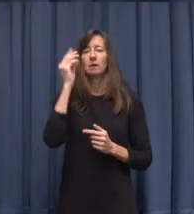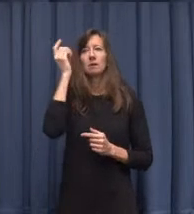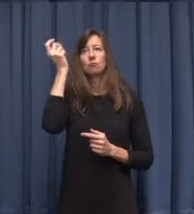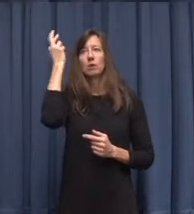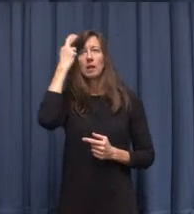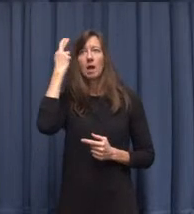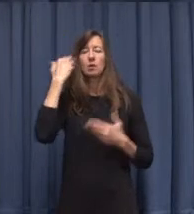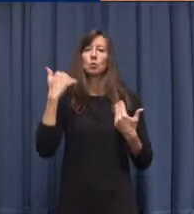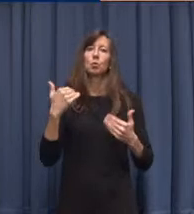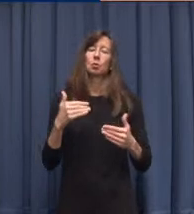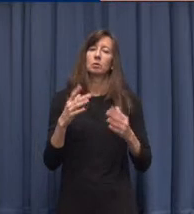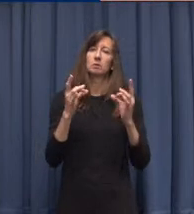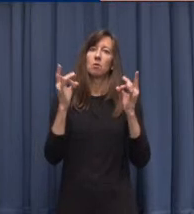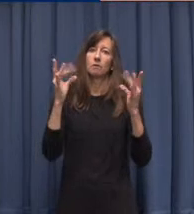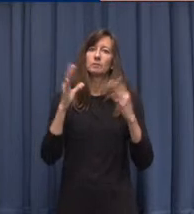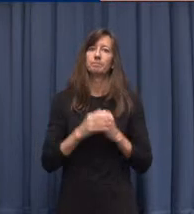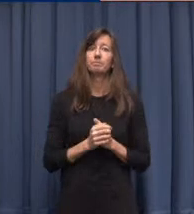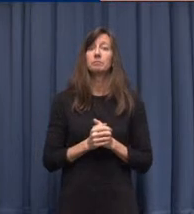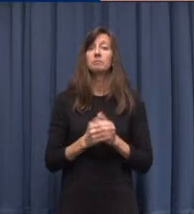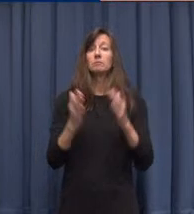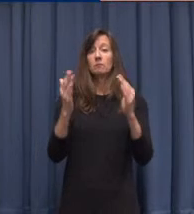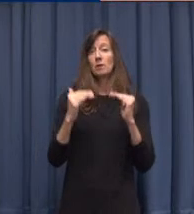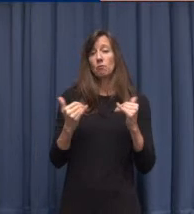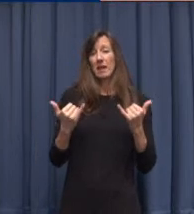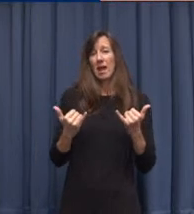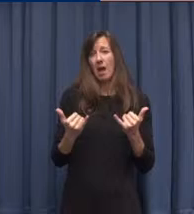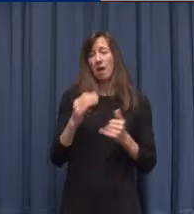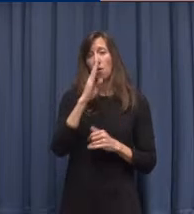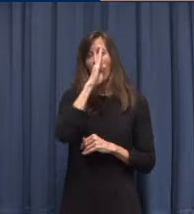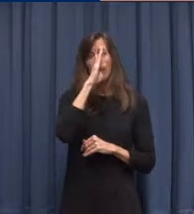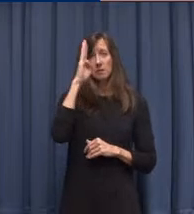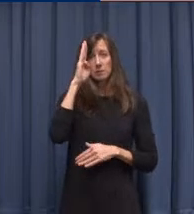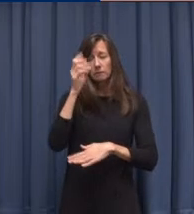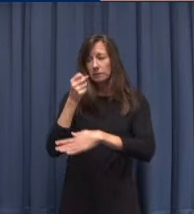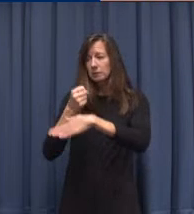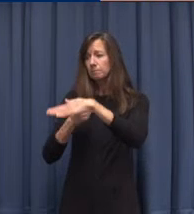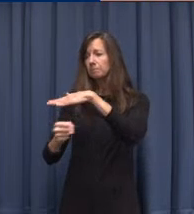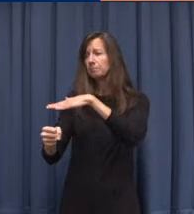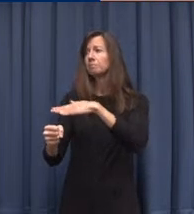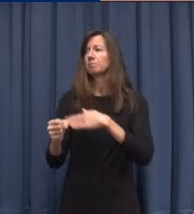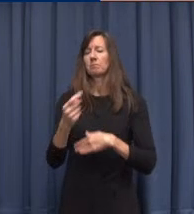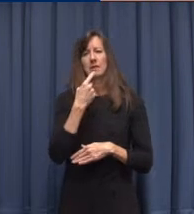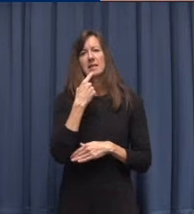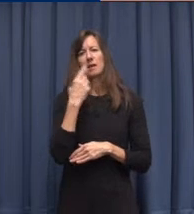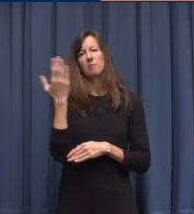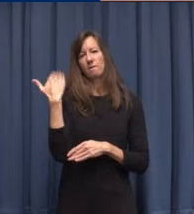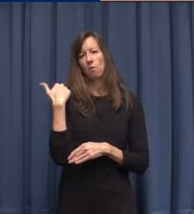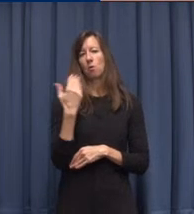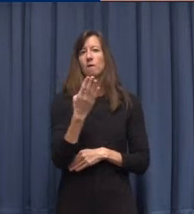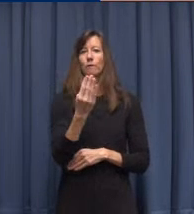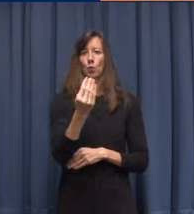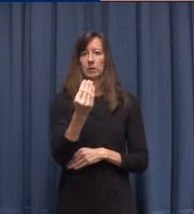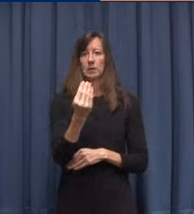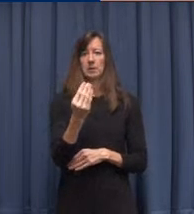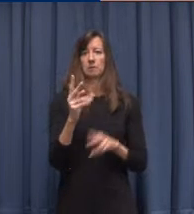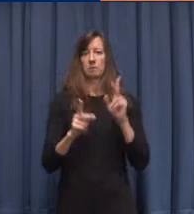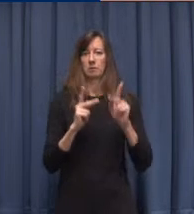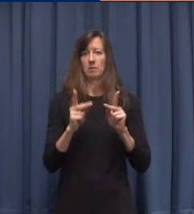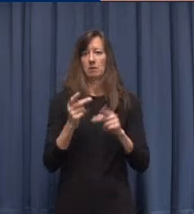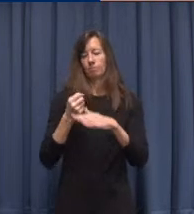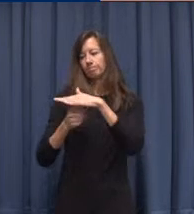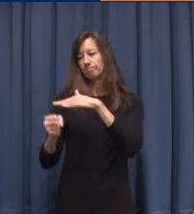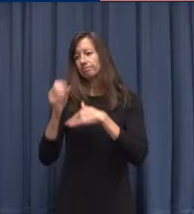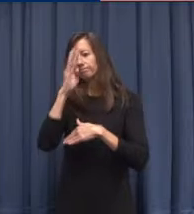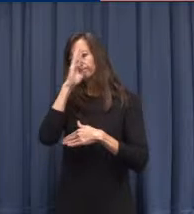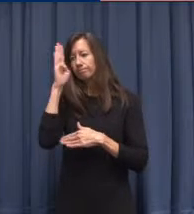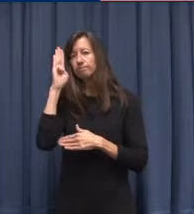we're holding steady here. As I said, 14 currently in the hospital. We continue to regularly coordinate with our hospital and